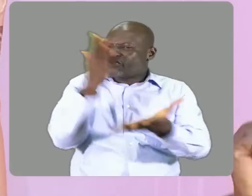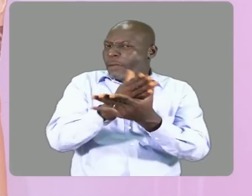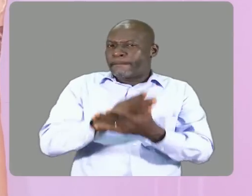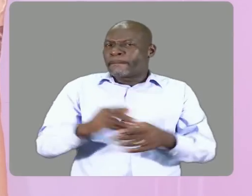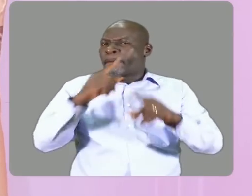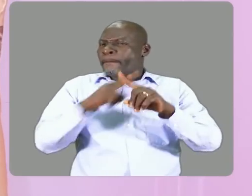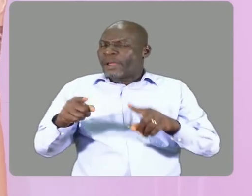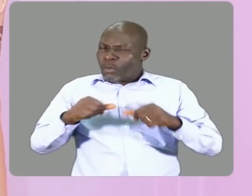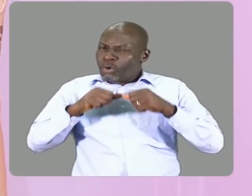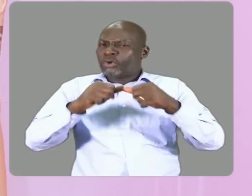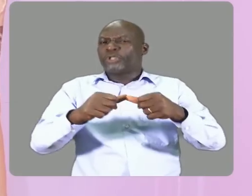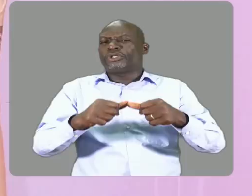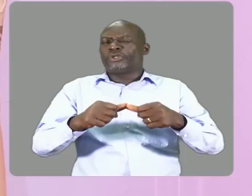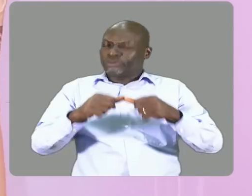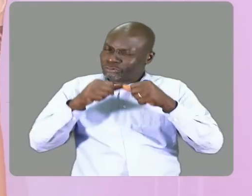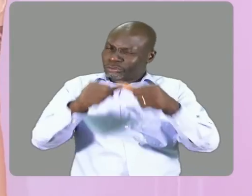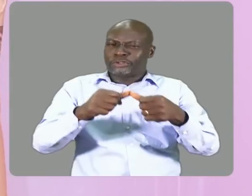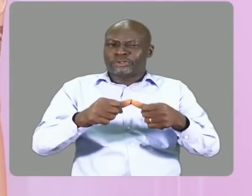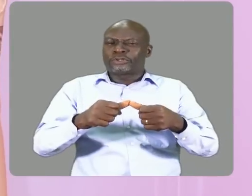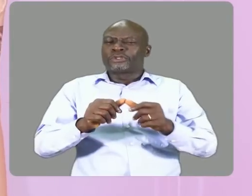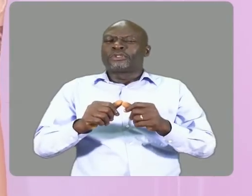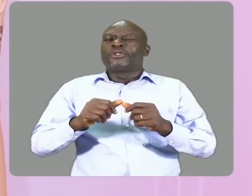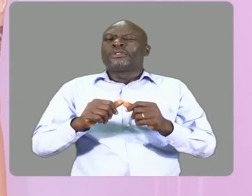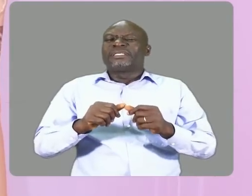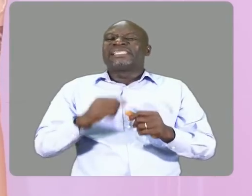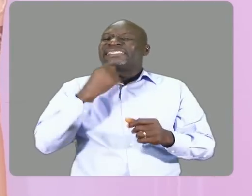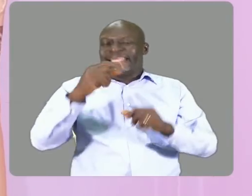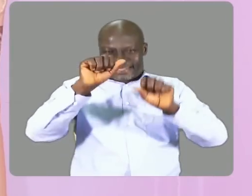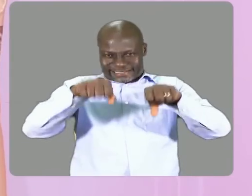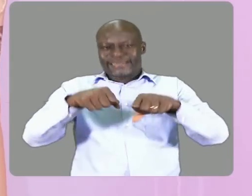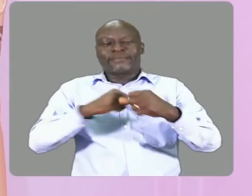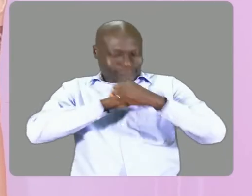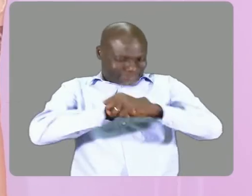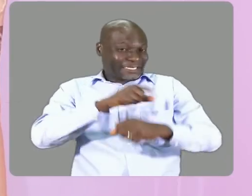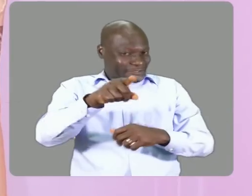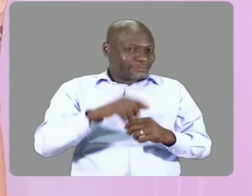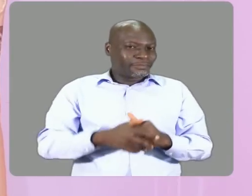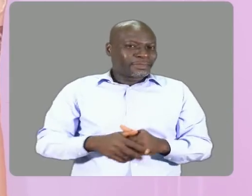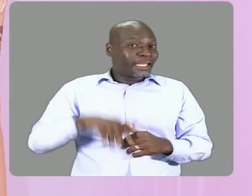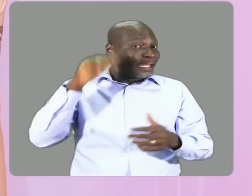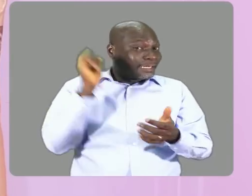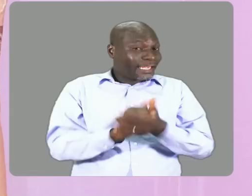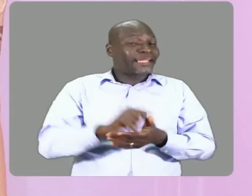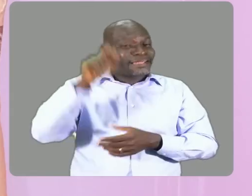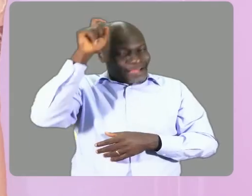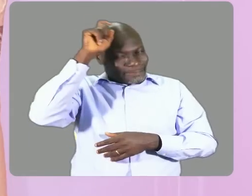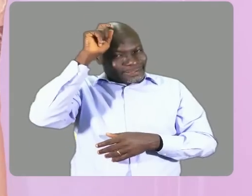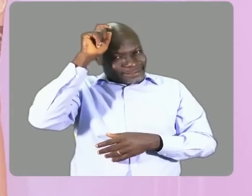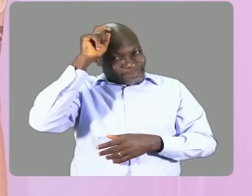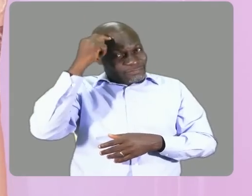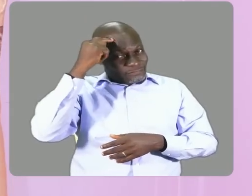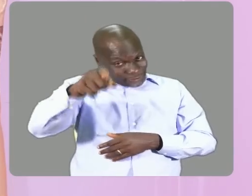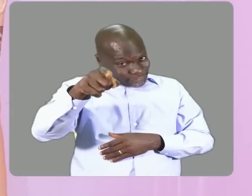Nem obekoso ahye wo atipiae na wo kan che wo se obe protection. That is the devil for